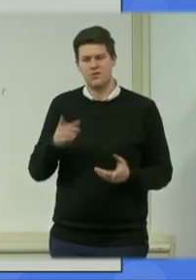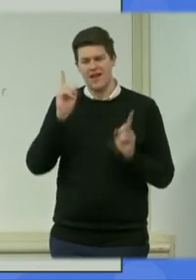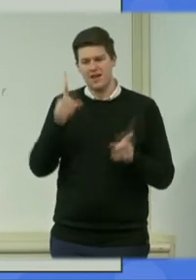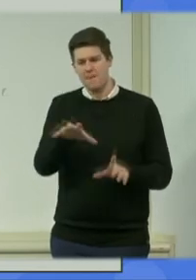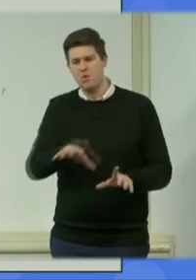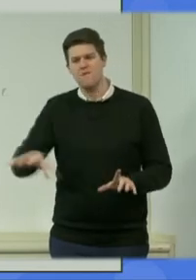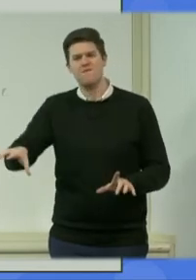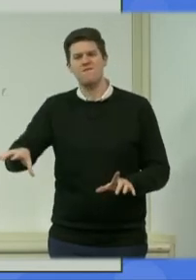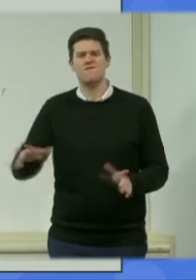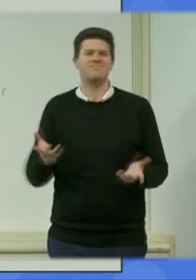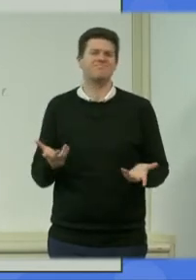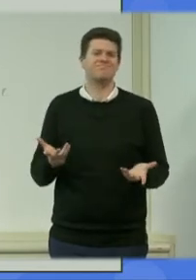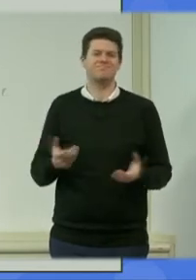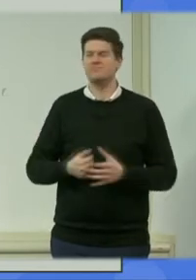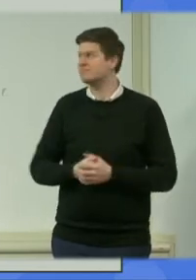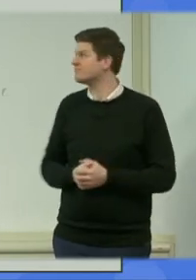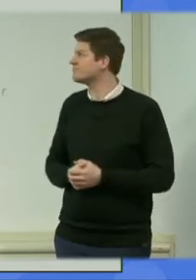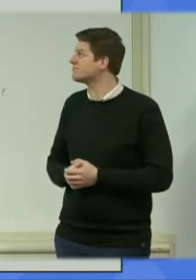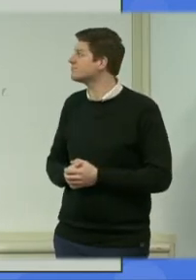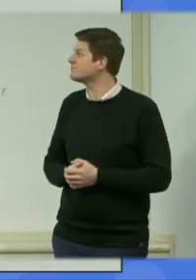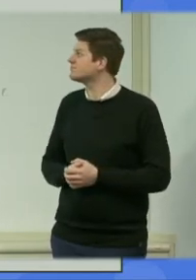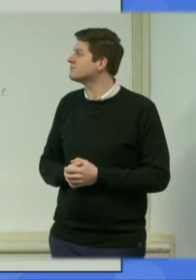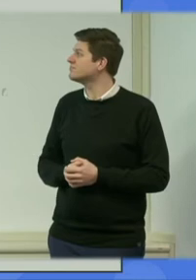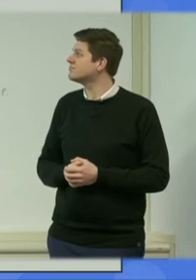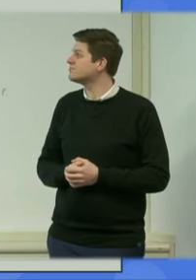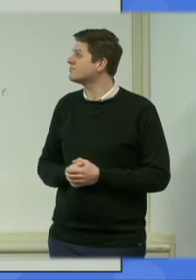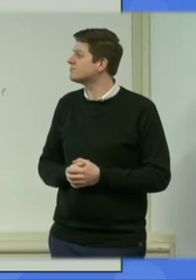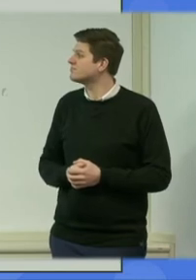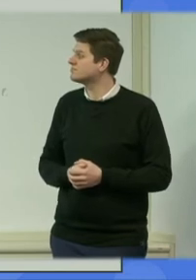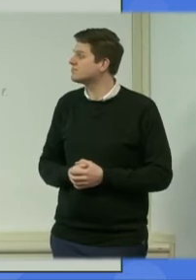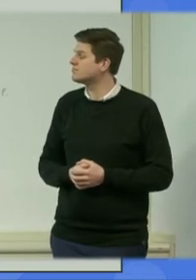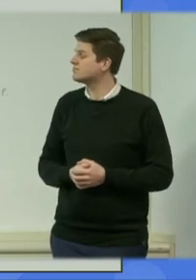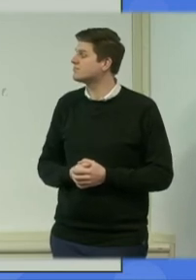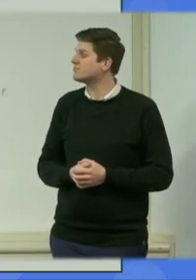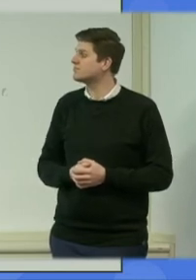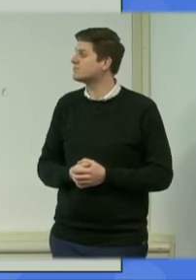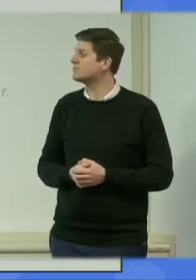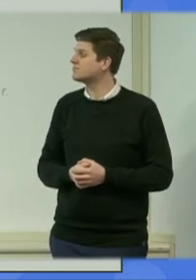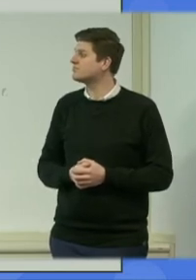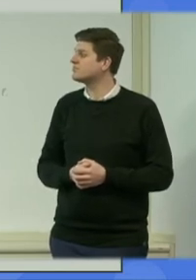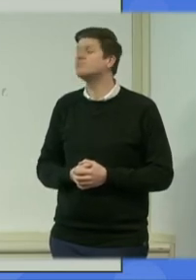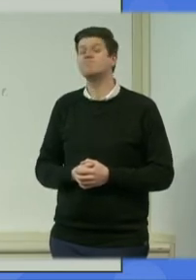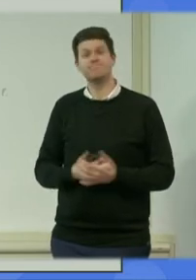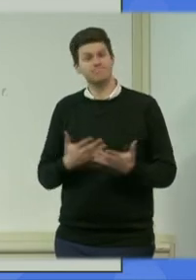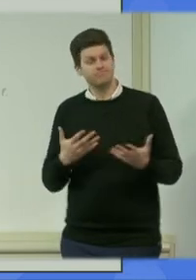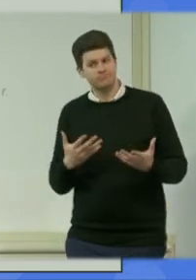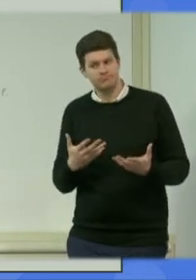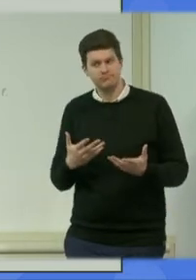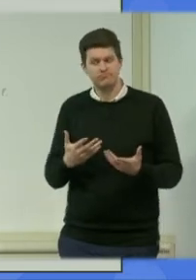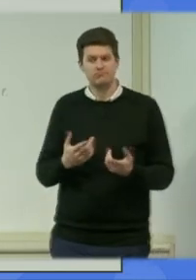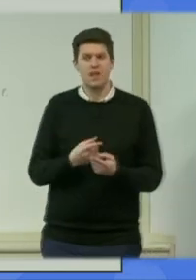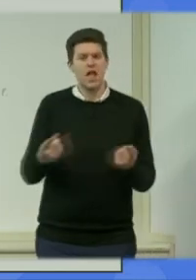This might seem like a bit of a sort of, you know, obvious point, but it's more likely to respond when it's easy to. So again, if you have systems with lots